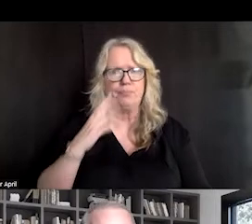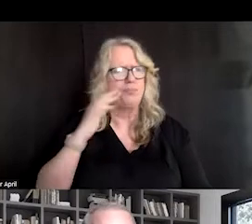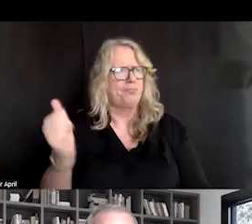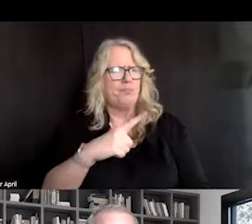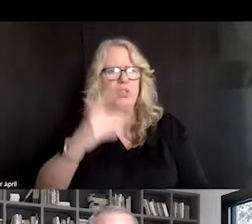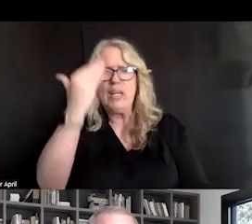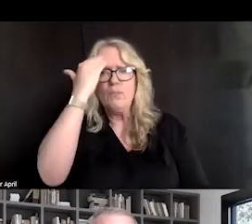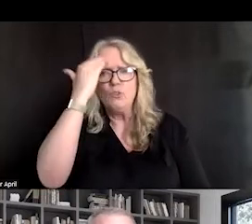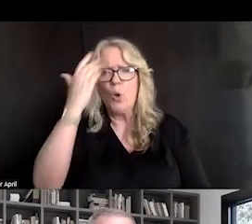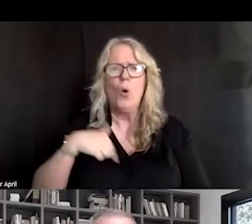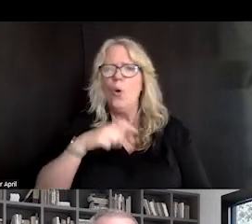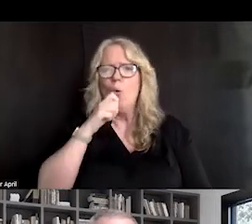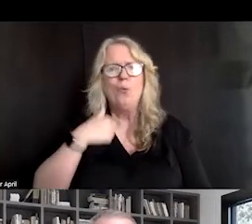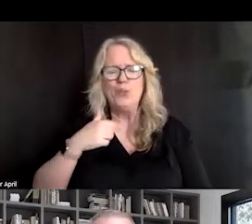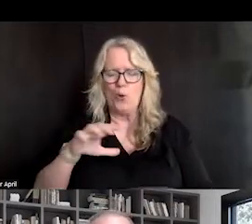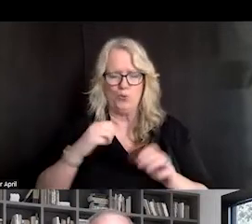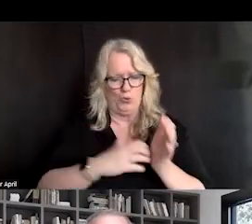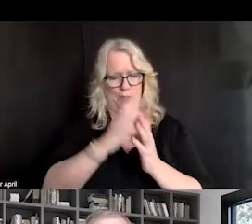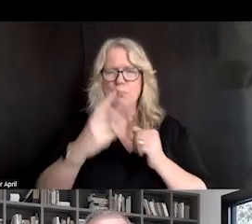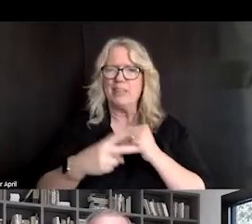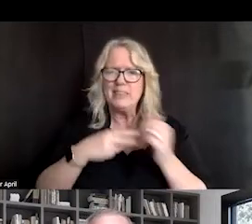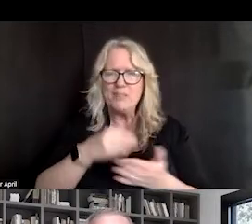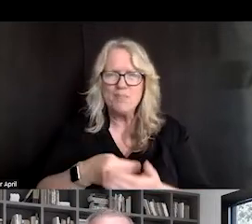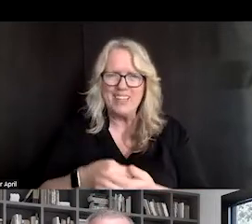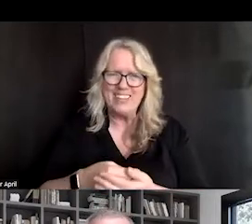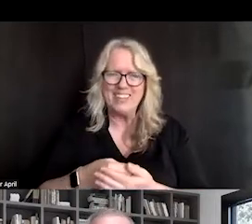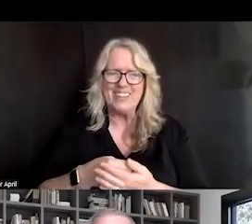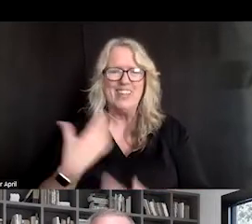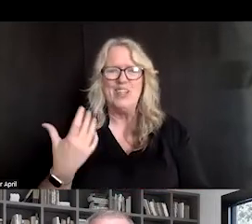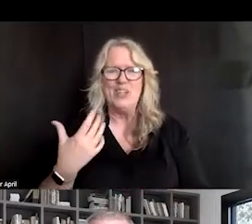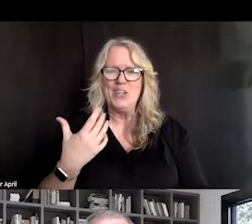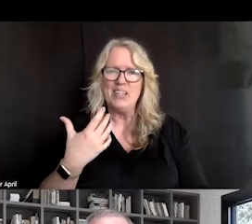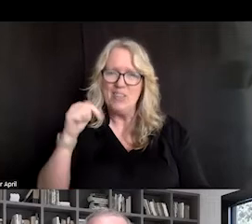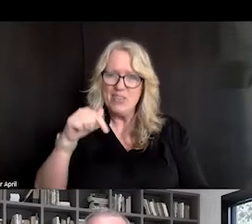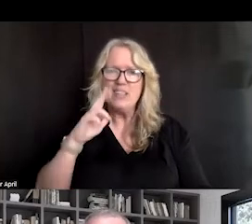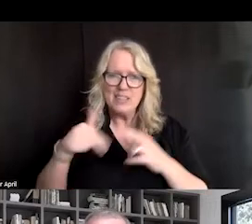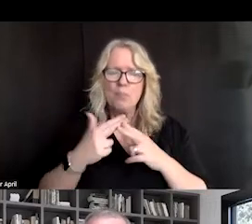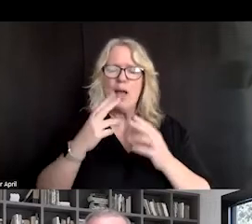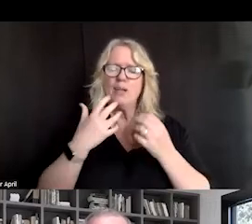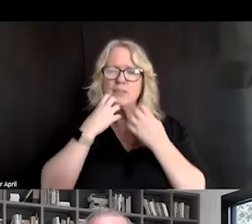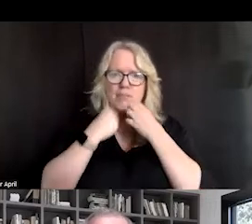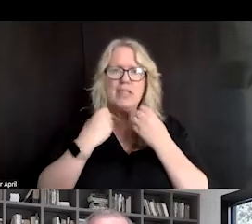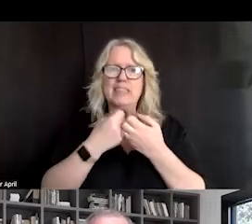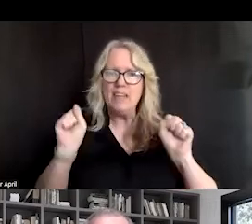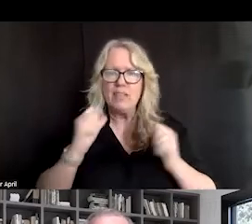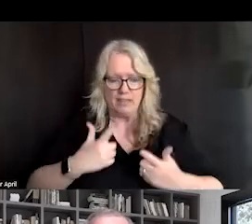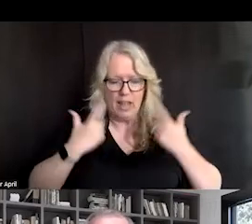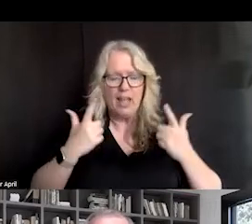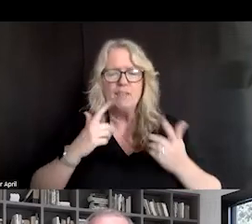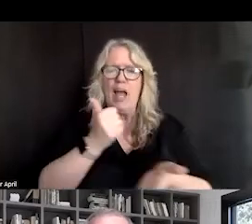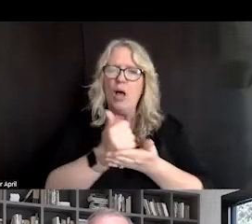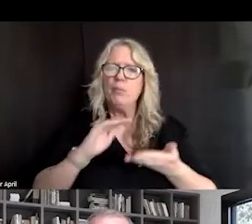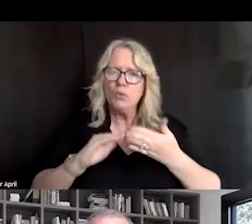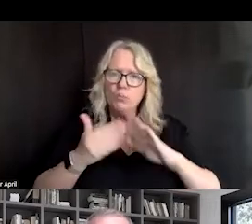know, we don't just treat cancer because it saves money. This is about saving lives. This is about helping communities figure